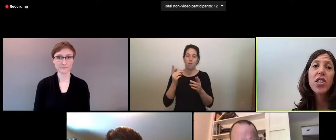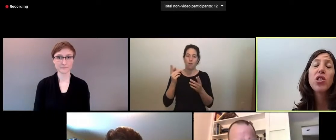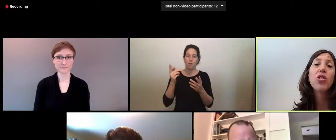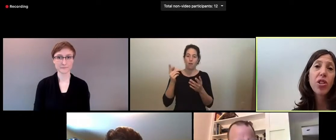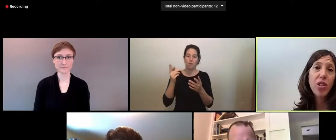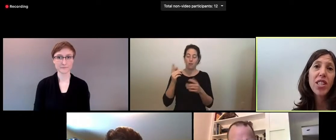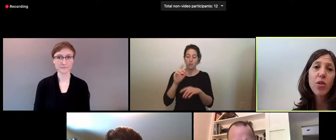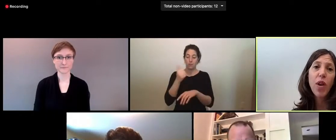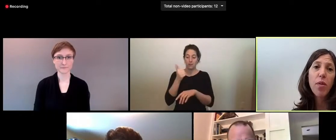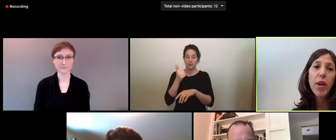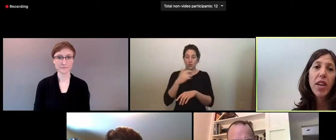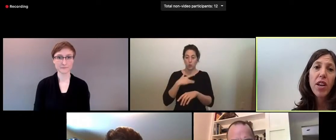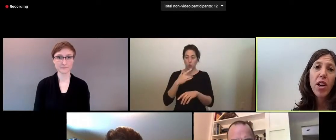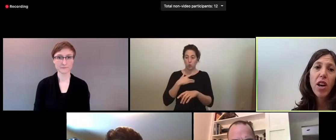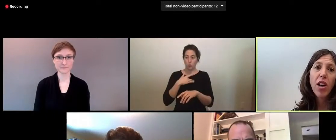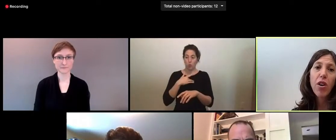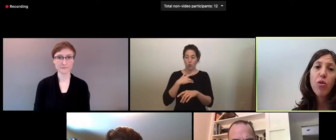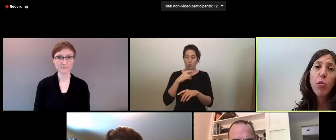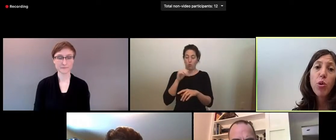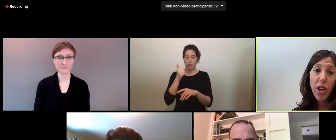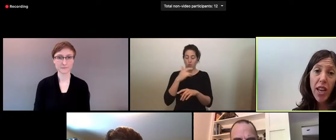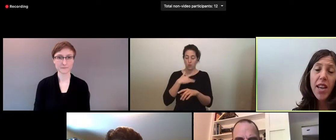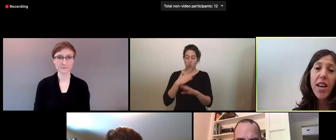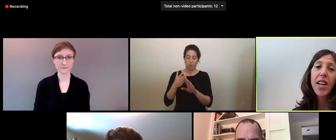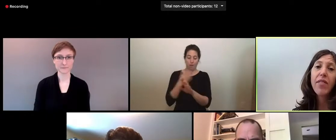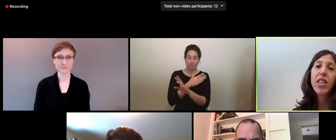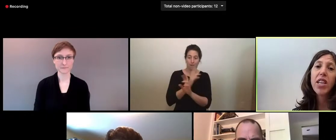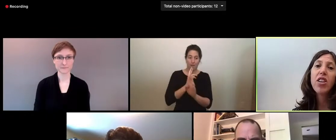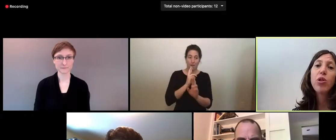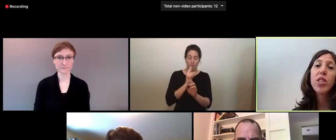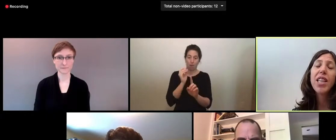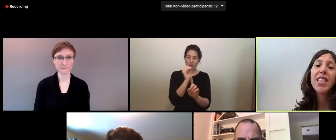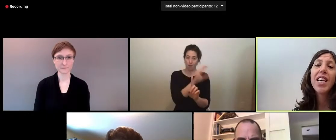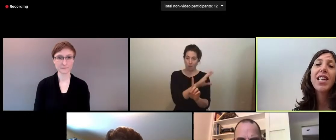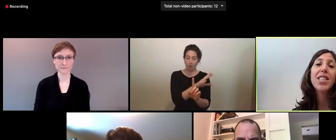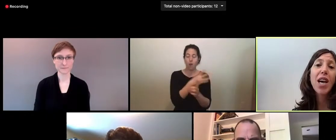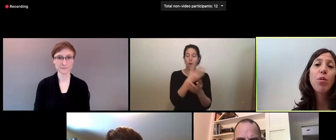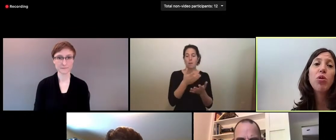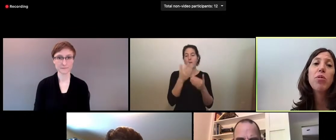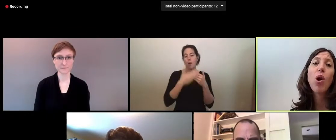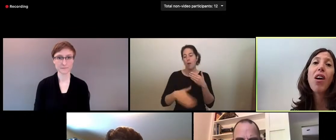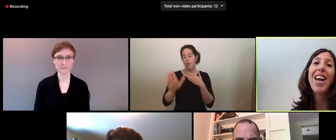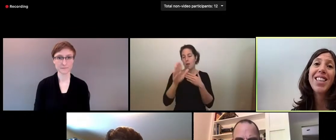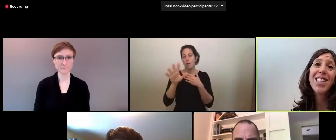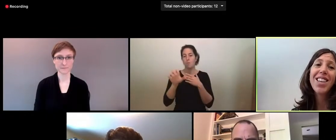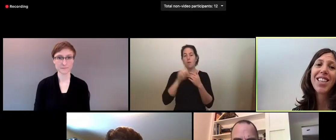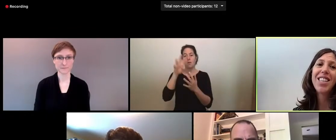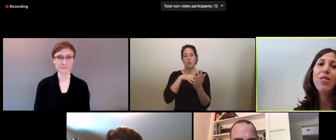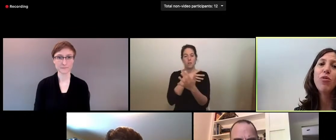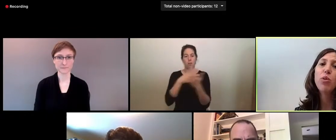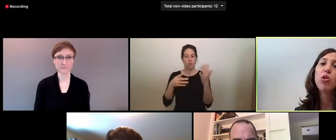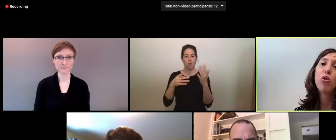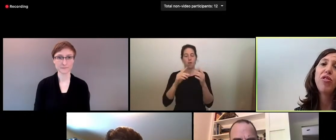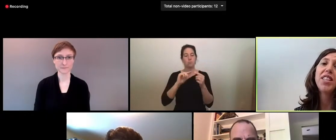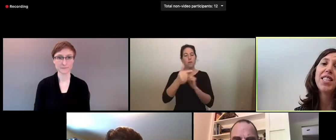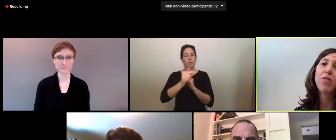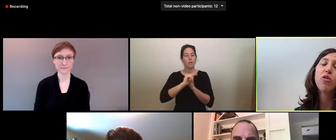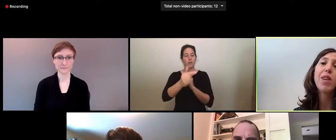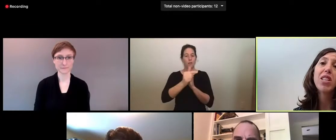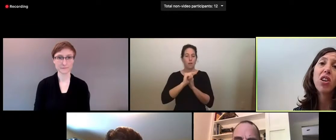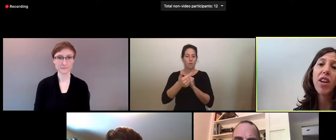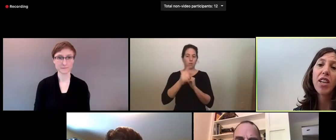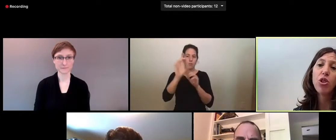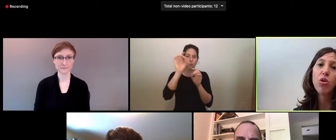10 juin sur notre site web, vous pourrez à l'avenir utiliser le tableau de bord interactif pour trouver